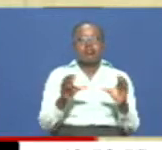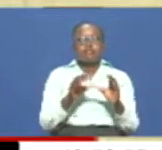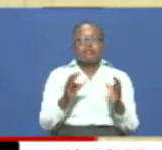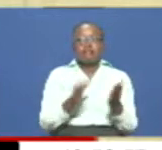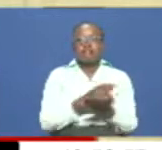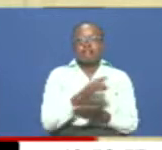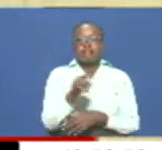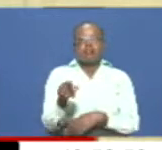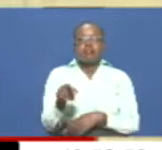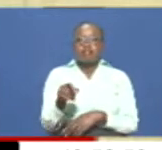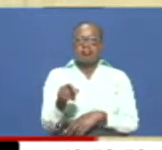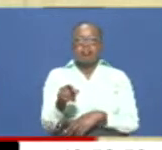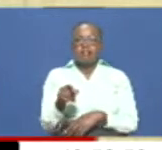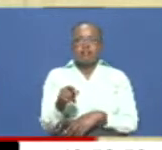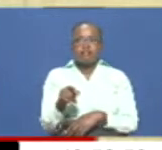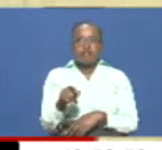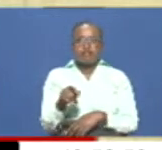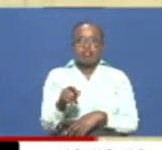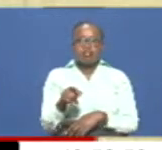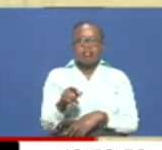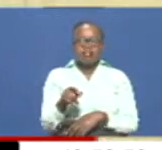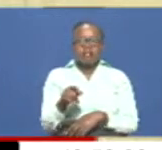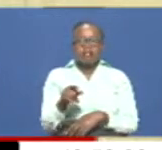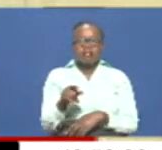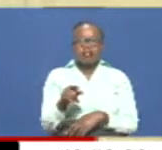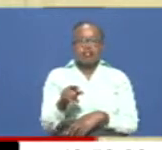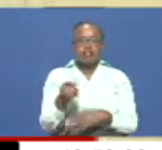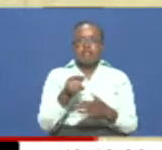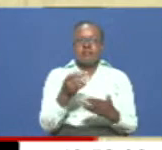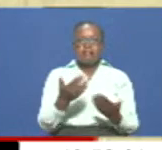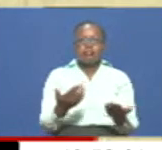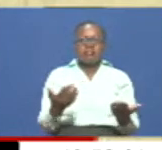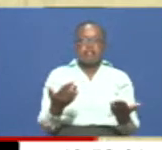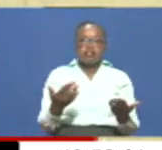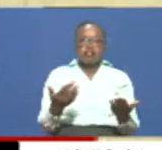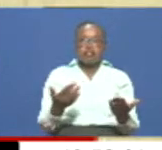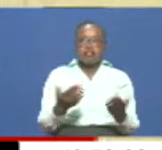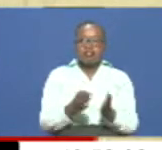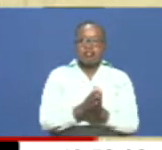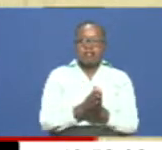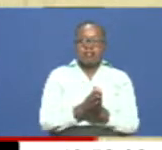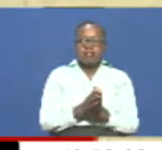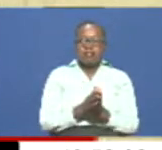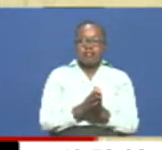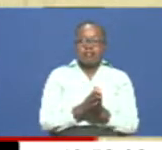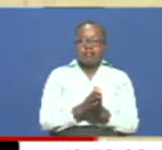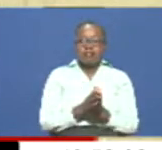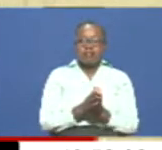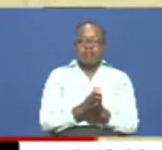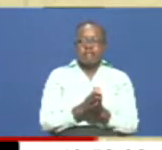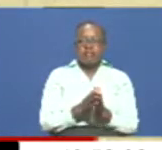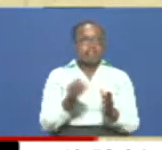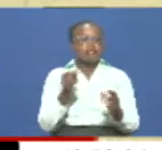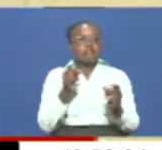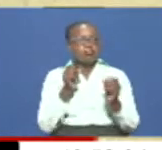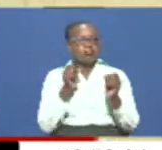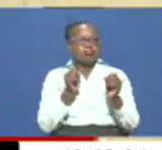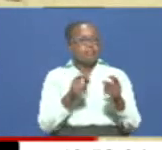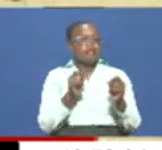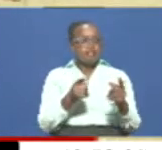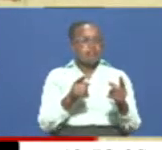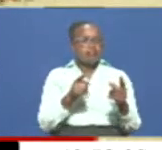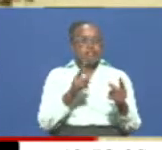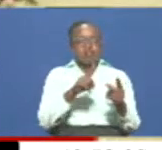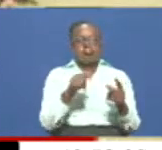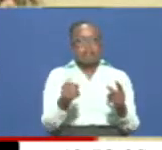them, sometimes they write things in the social media that even attacks their own athletes against athletes from other countries. So we need to tell them